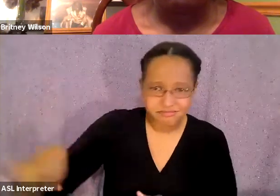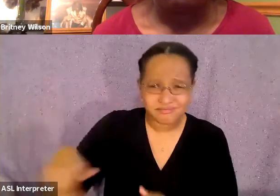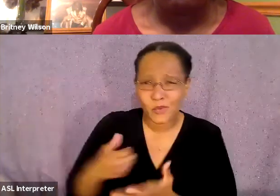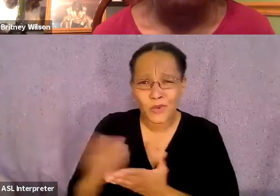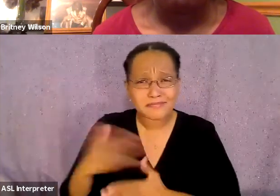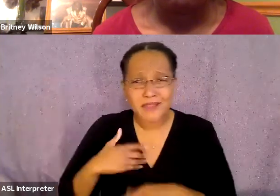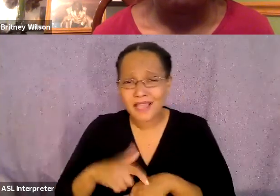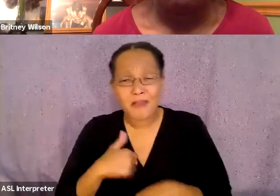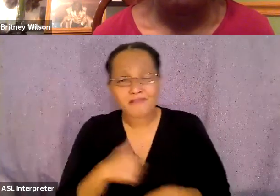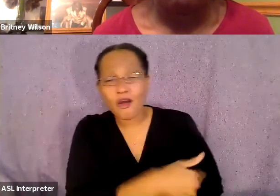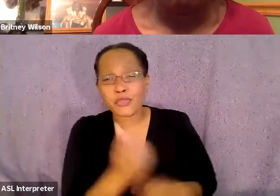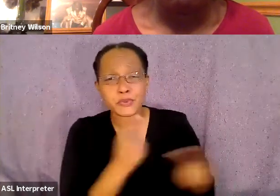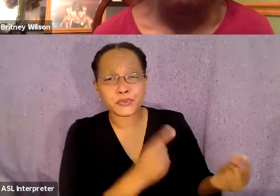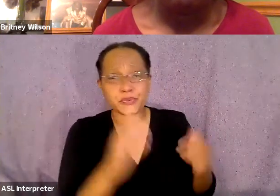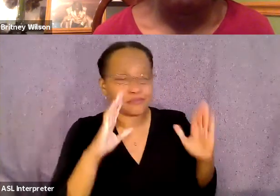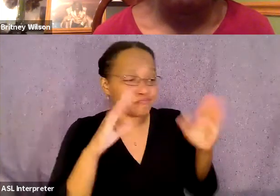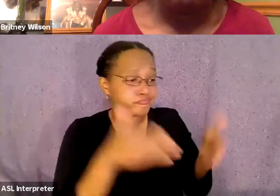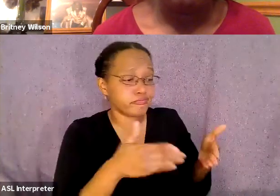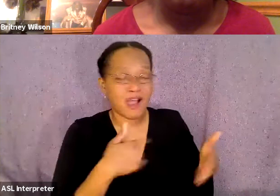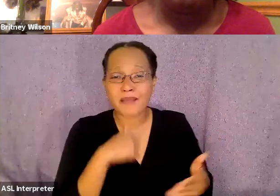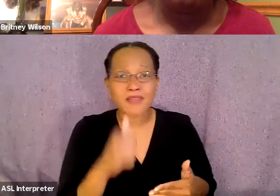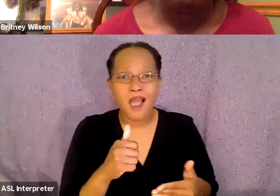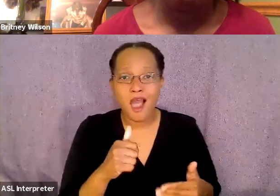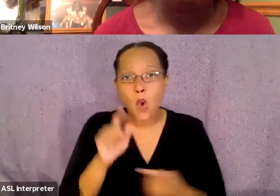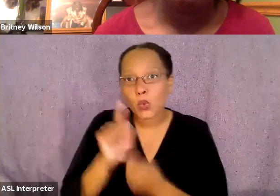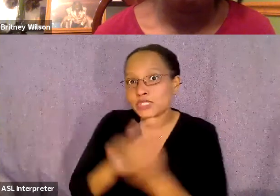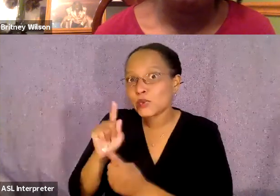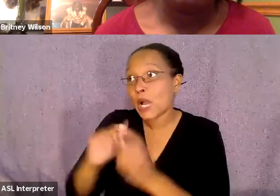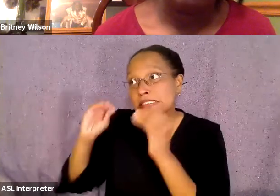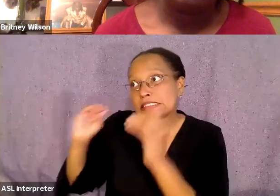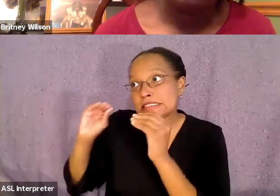do. Like, I'm not a one-on-one teacher. So,